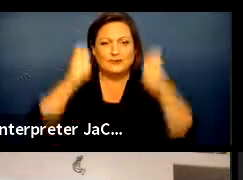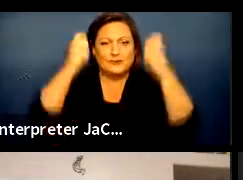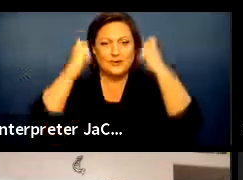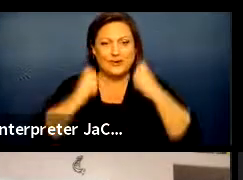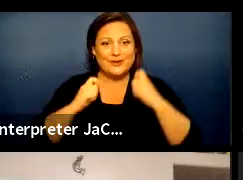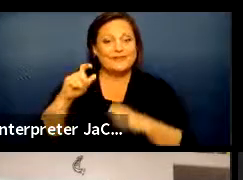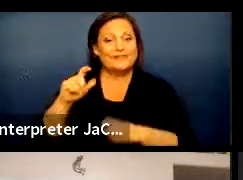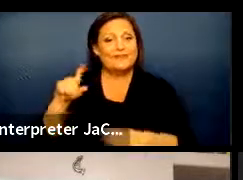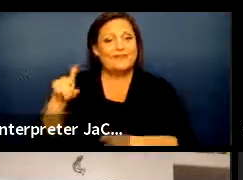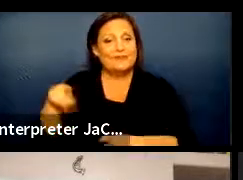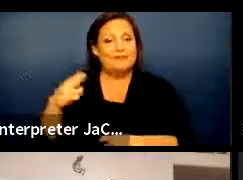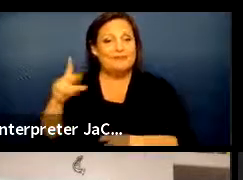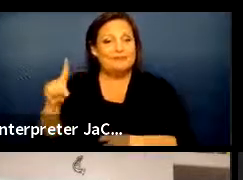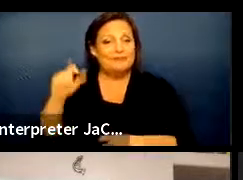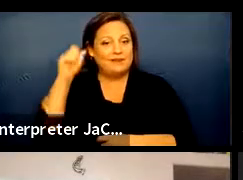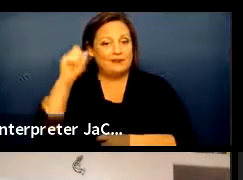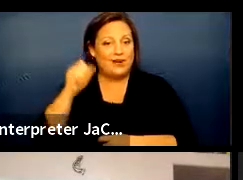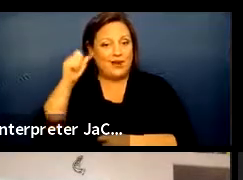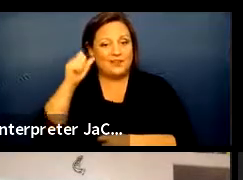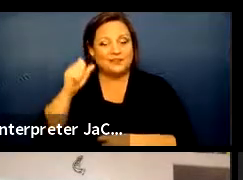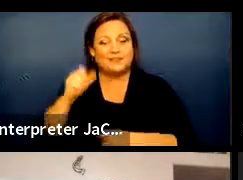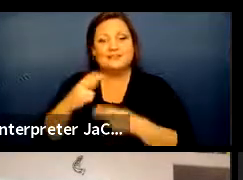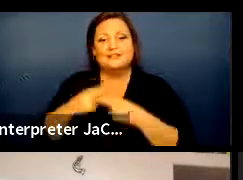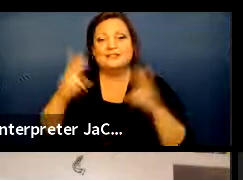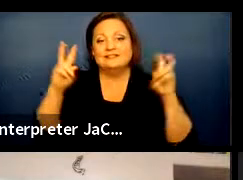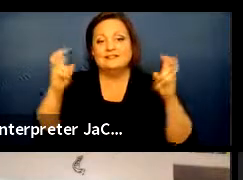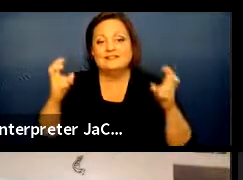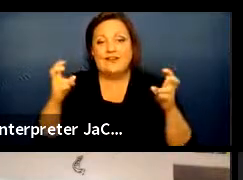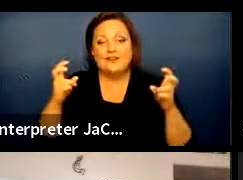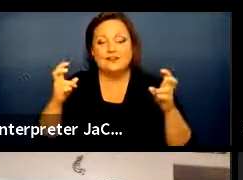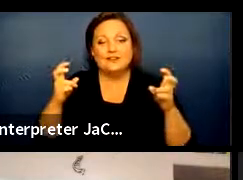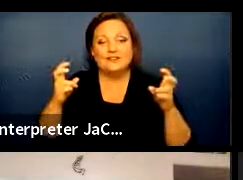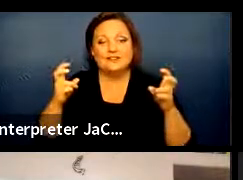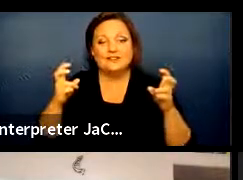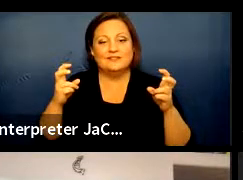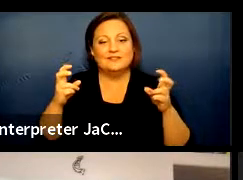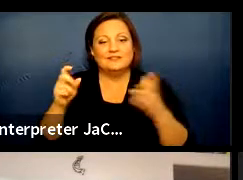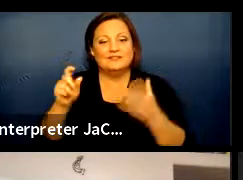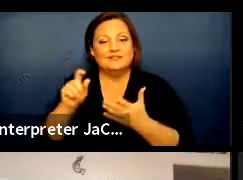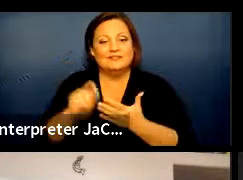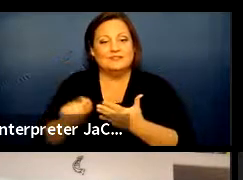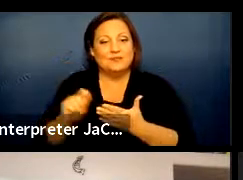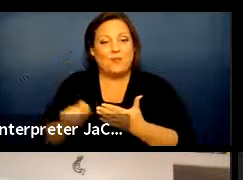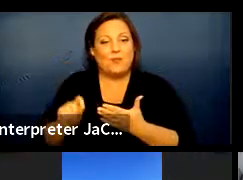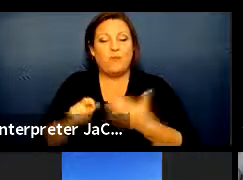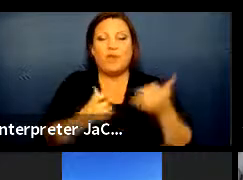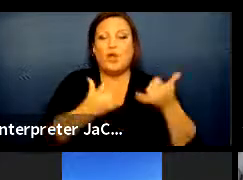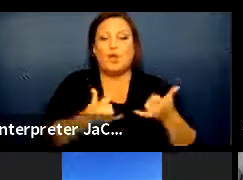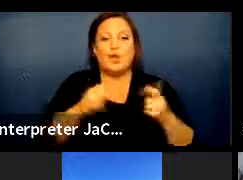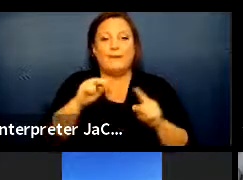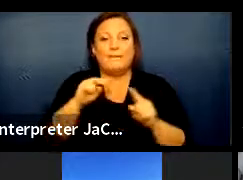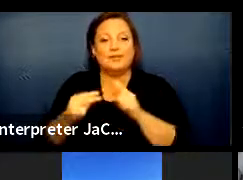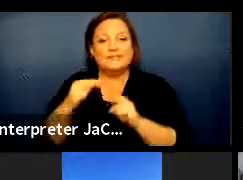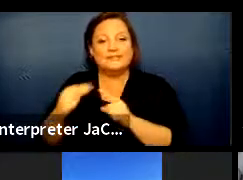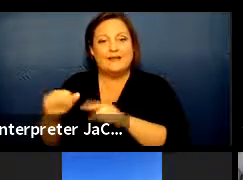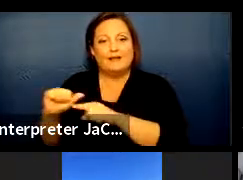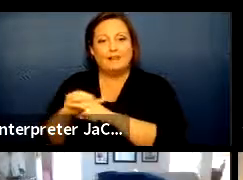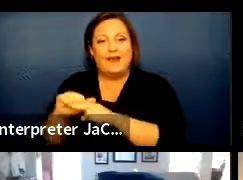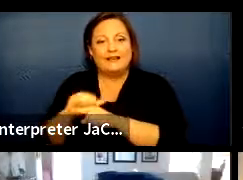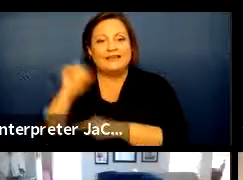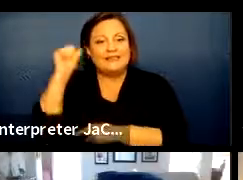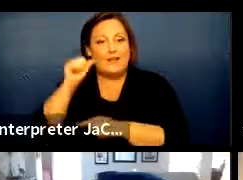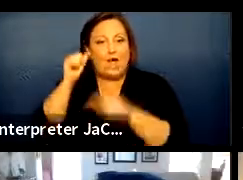of Audiology degree. The title of Jessica's doctoral capstone is Current Perceptions of Practicing